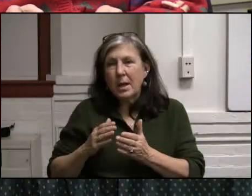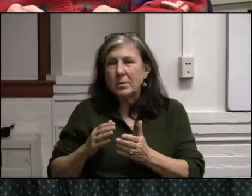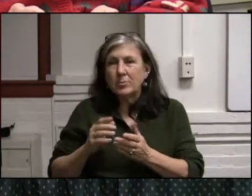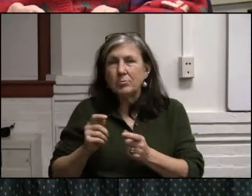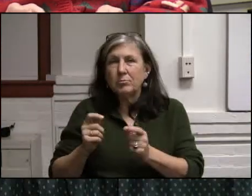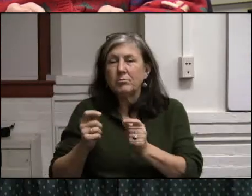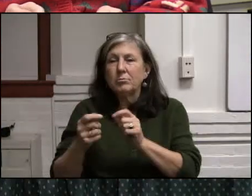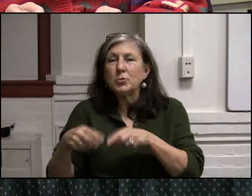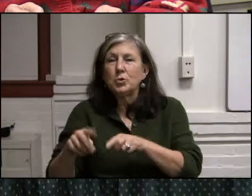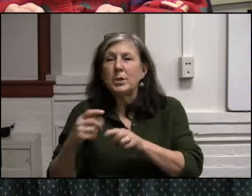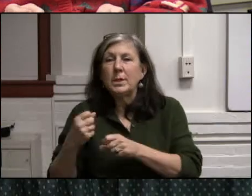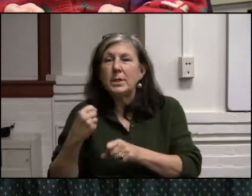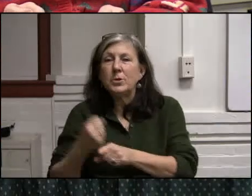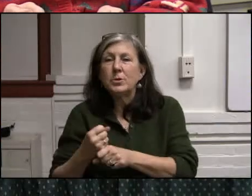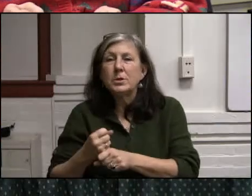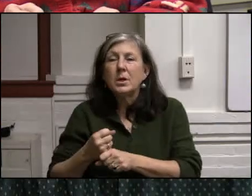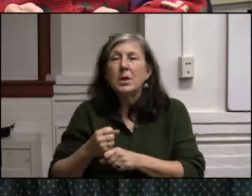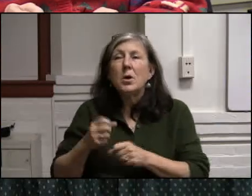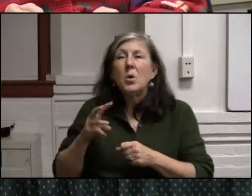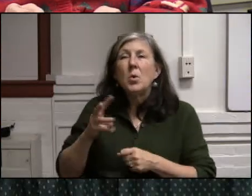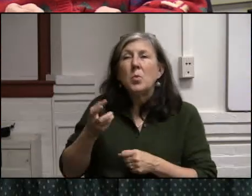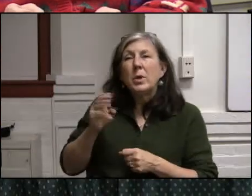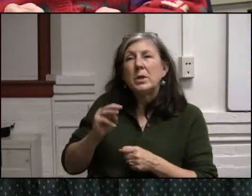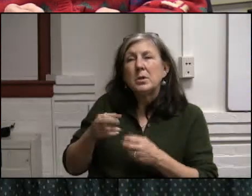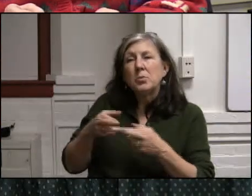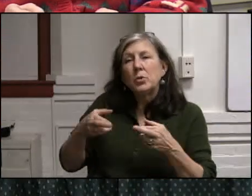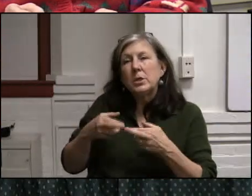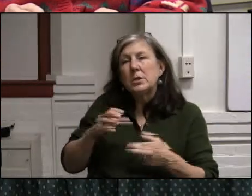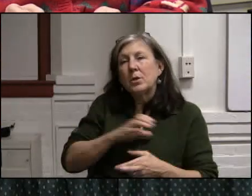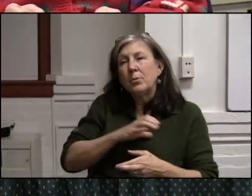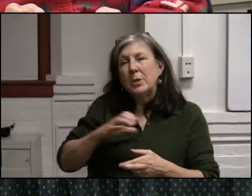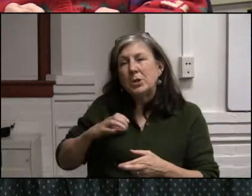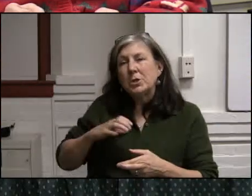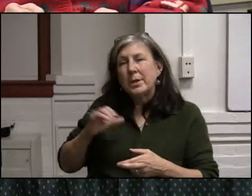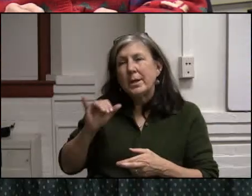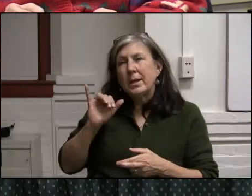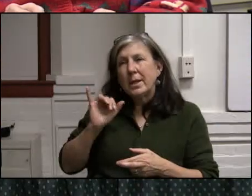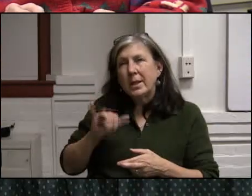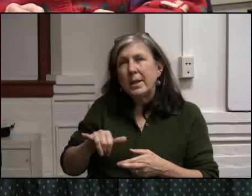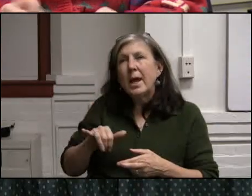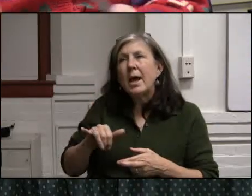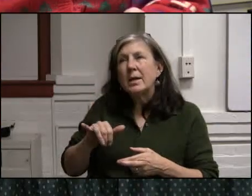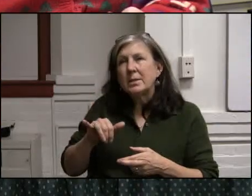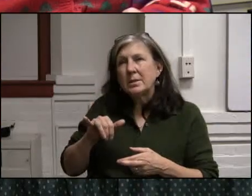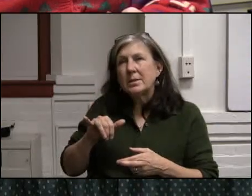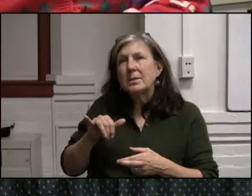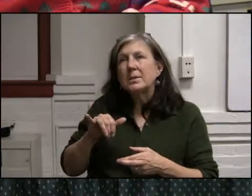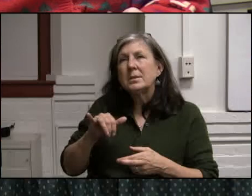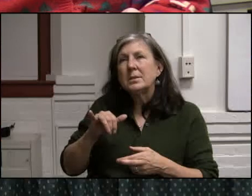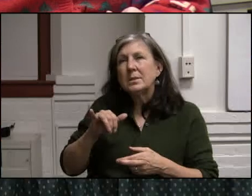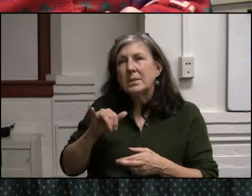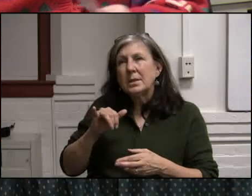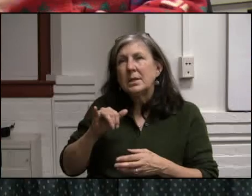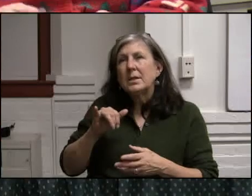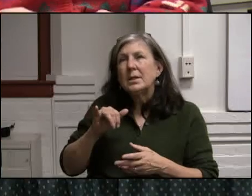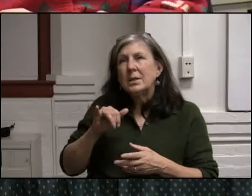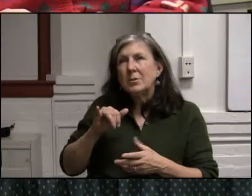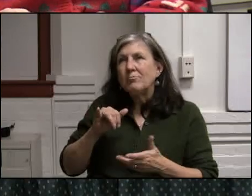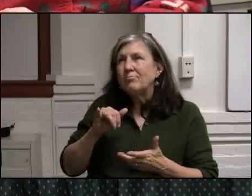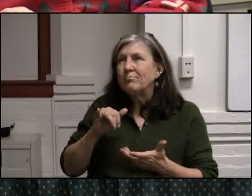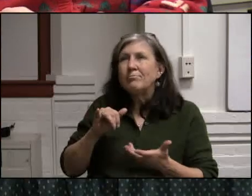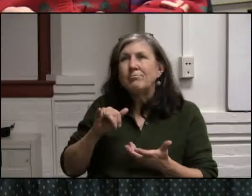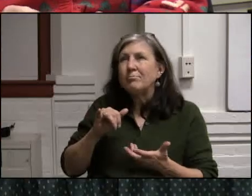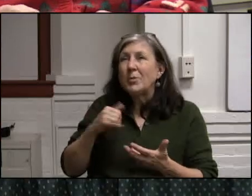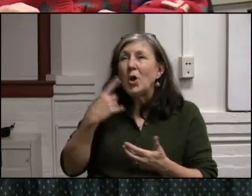the Windham Regional Commission one has been applied much more like Religiously, dues. yeah. Whether